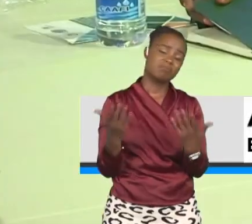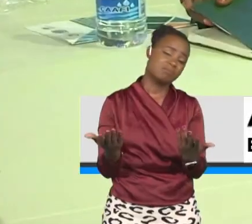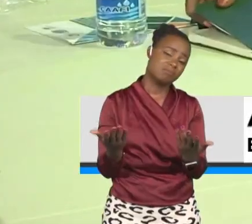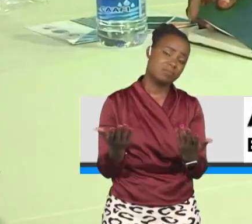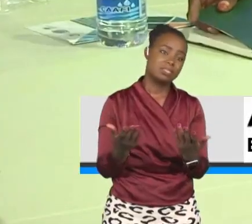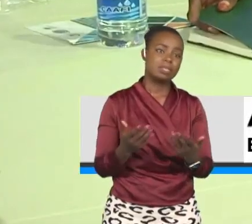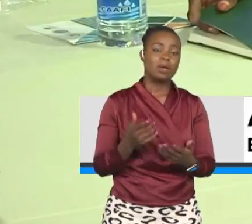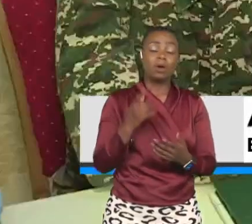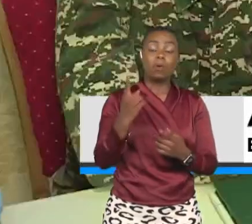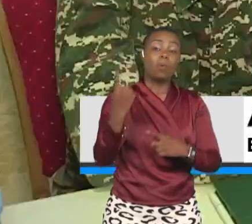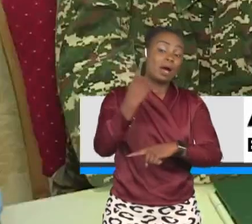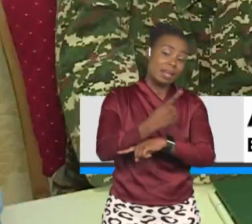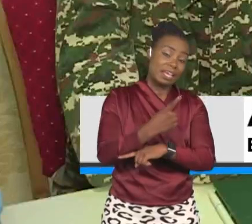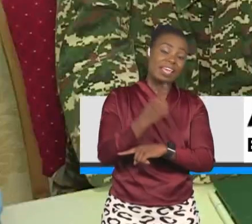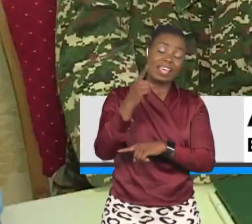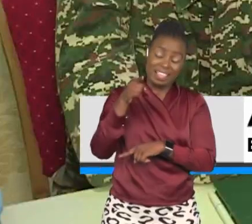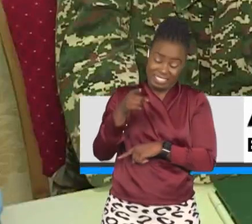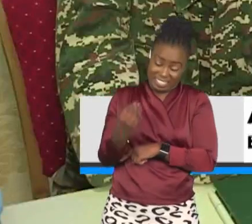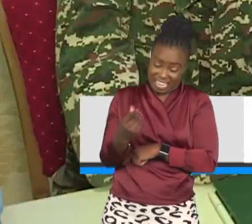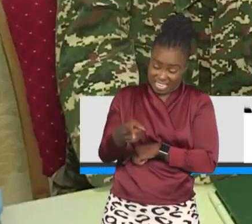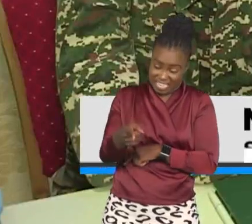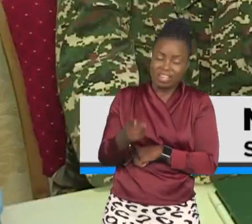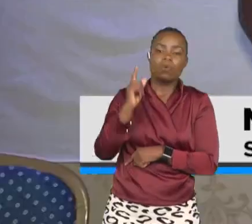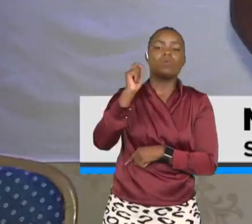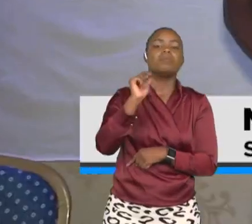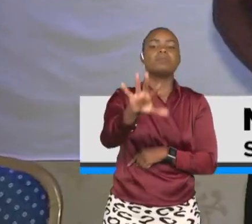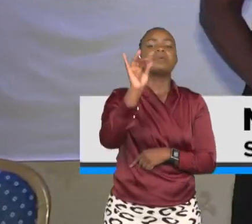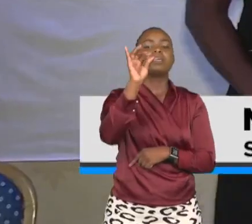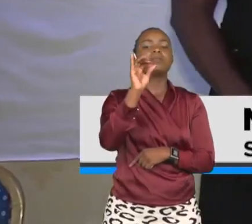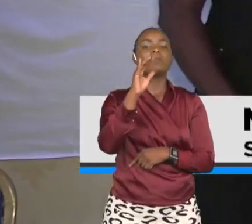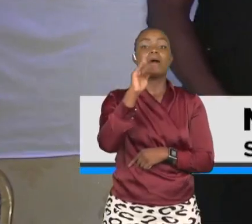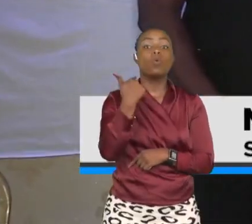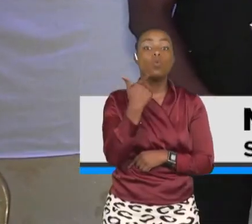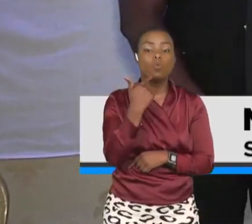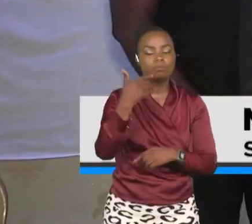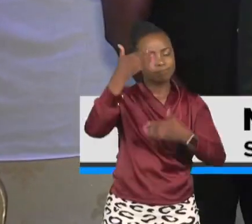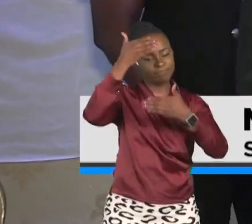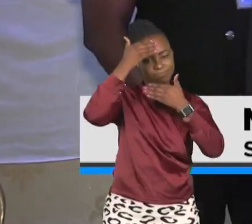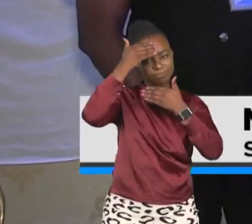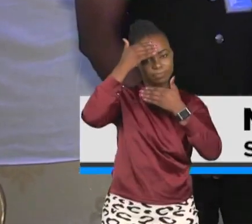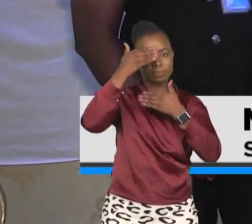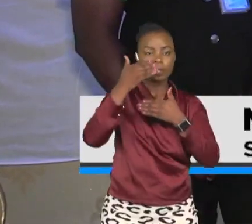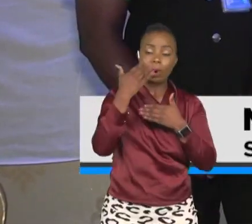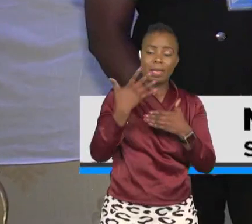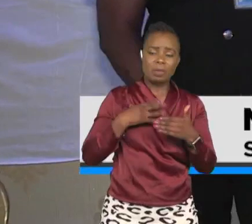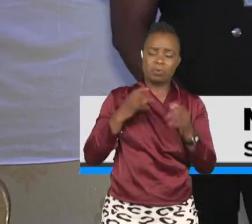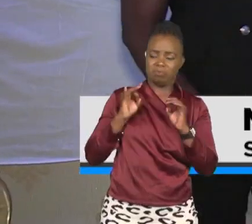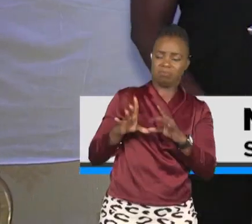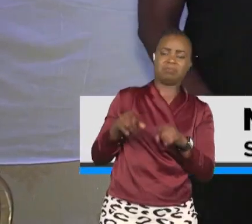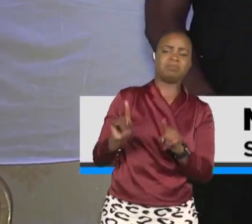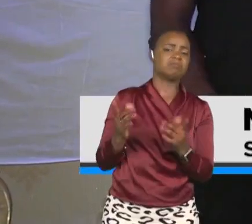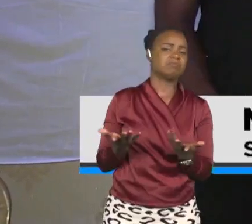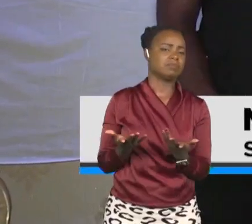may well one day end up being recruited by Al-Shabaab. So if we want the Somali security forces to